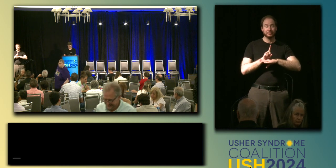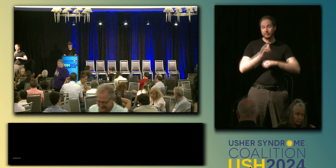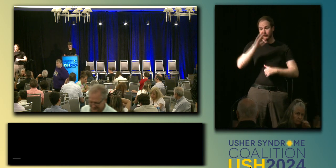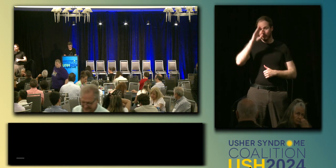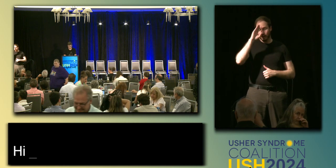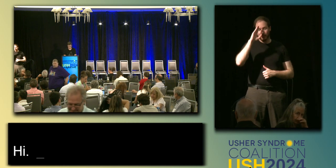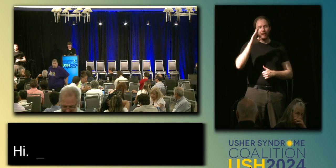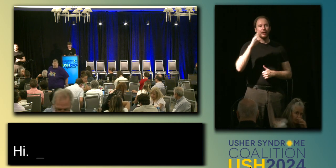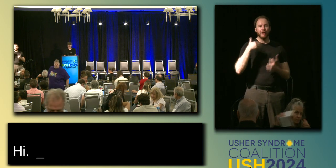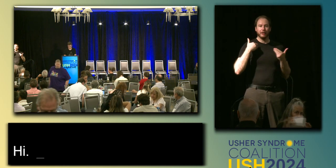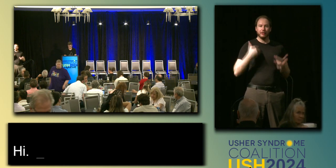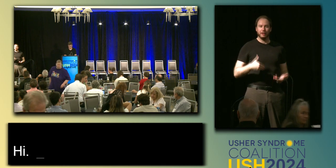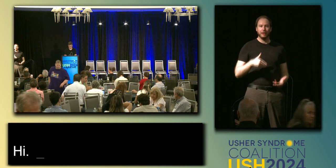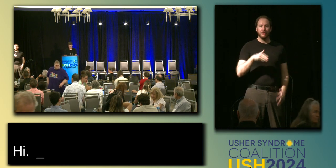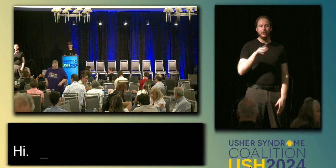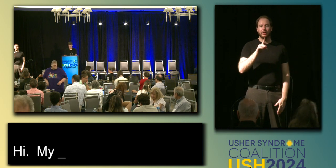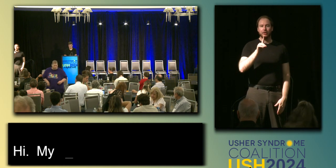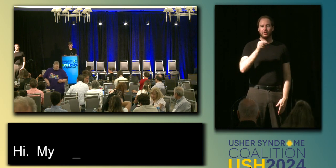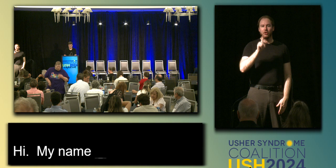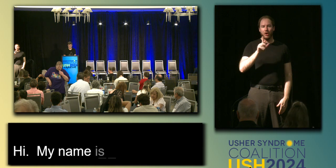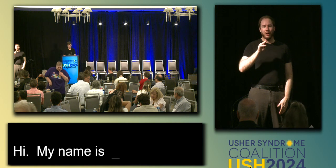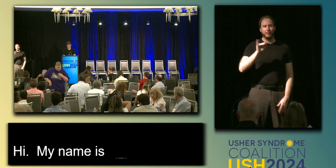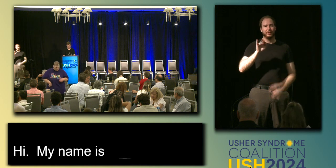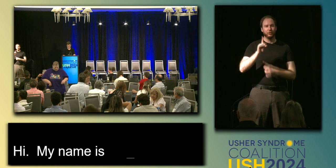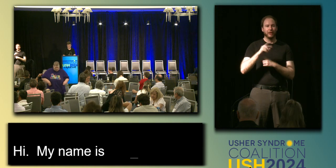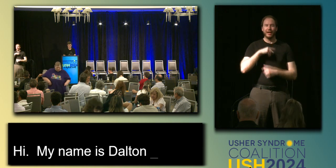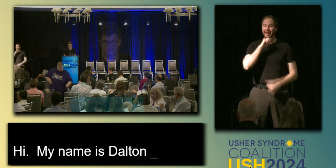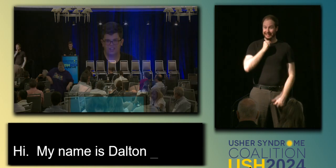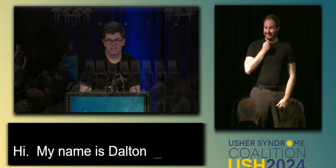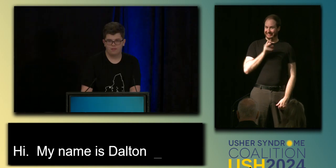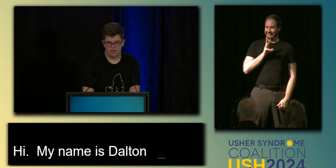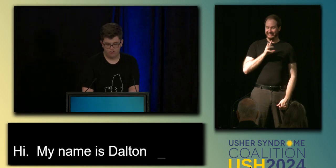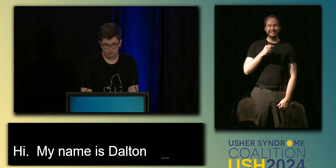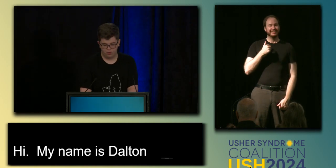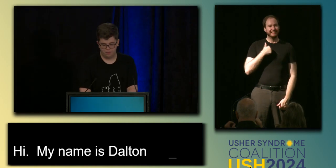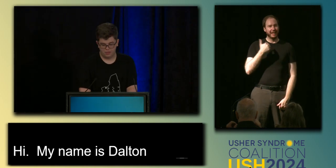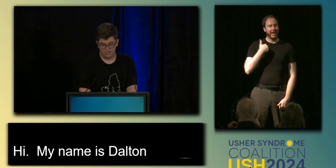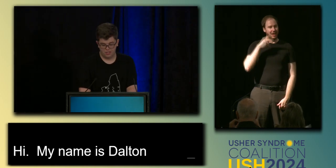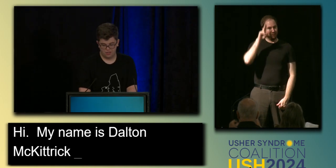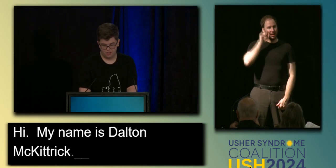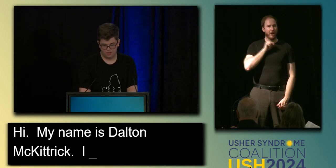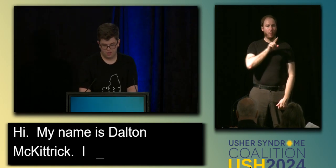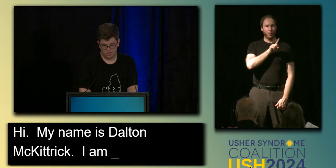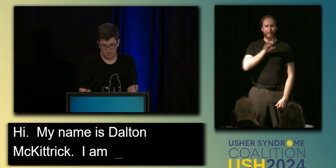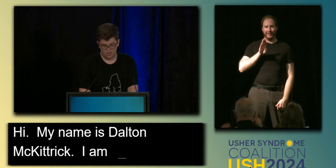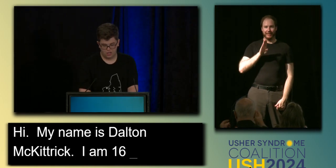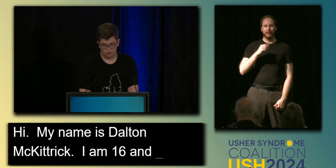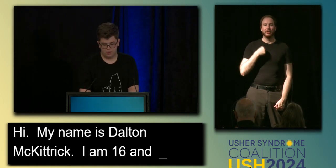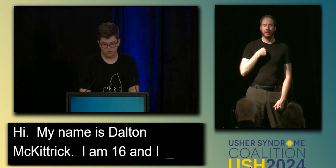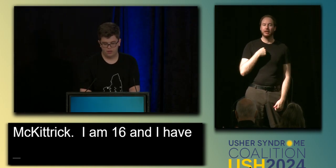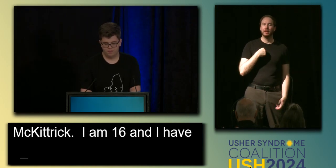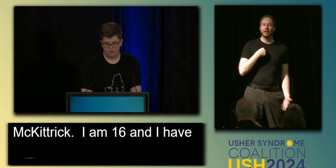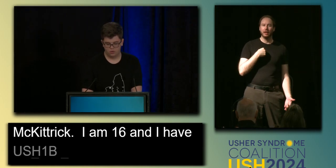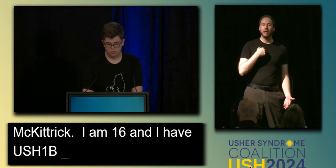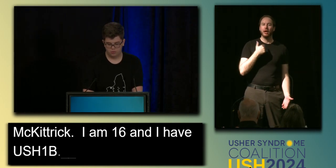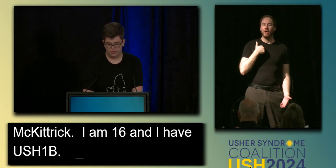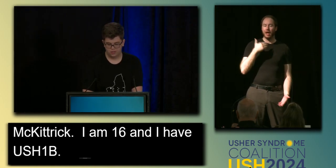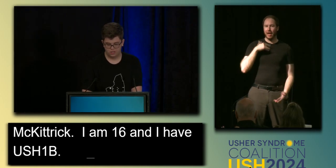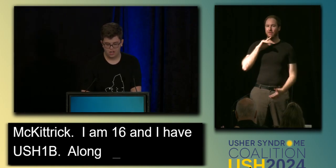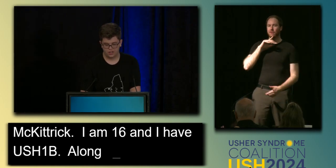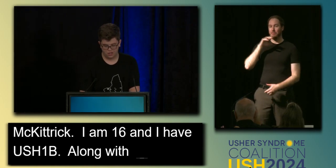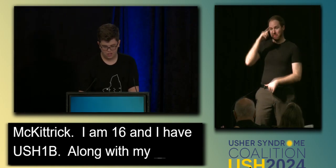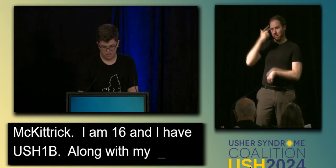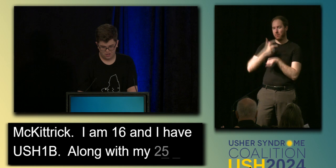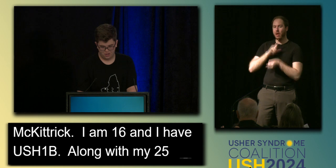Hi, my name is Dalton McKittrick. I'm 16 years old, and I have USH 1B, along with my 25-year-old